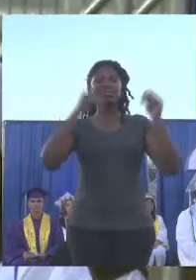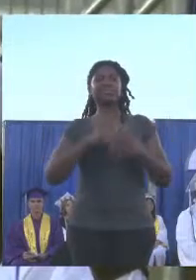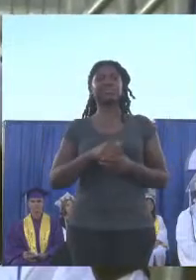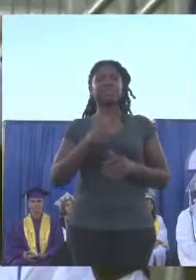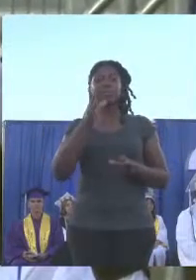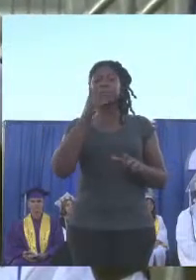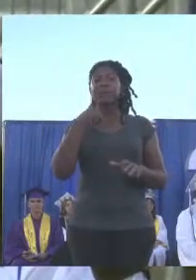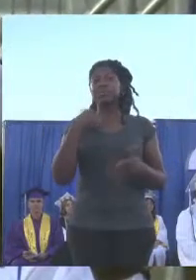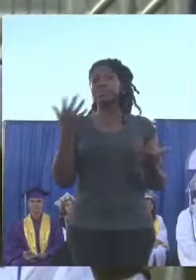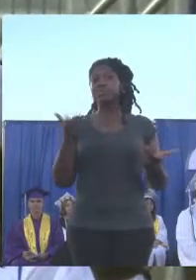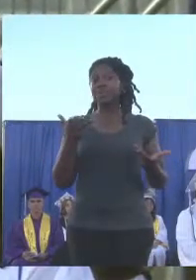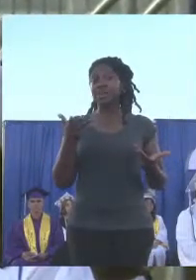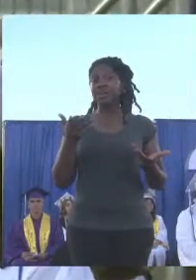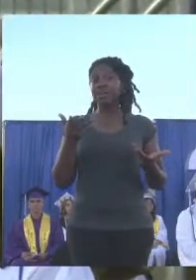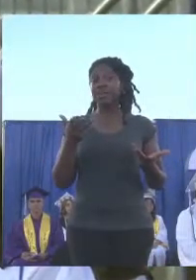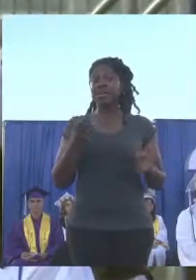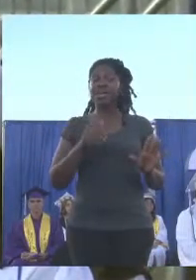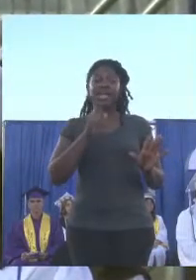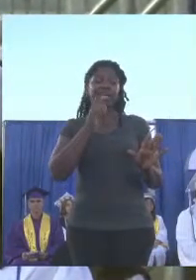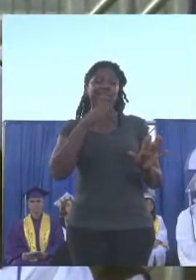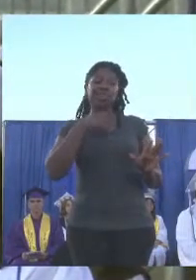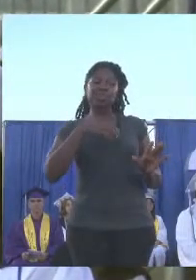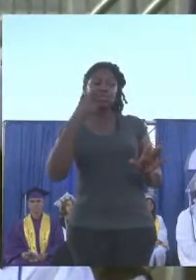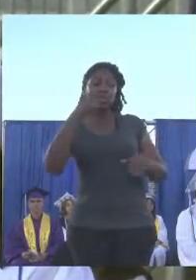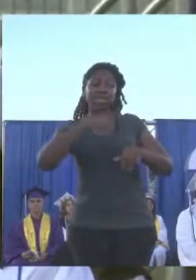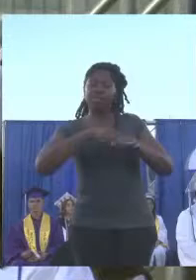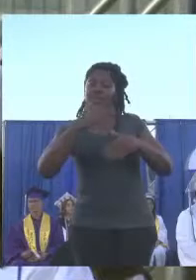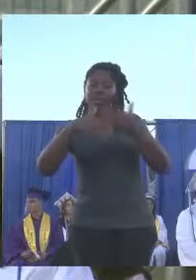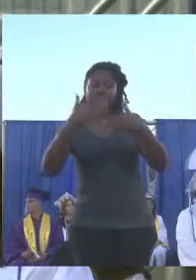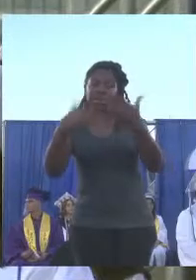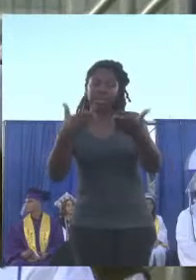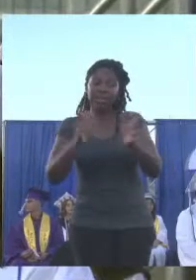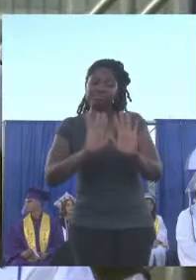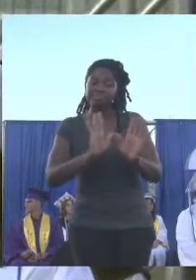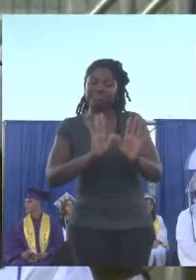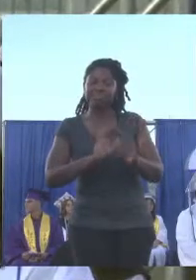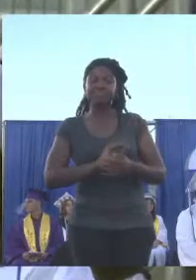My mom told me, don't wish time away.